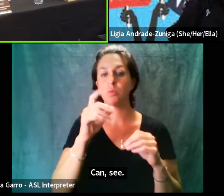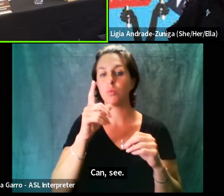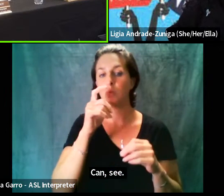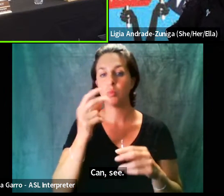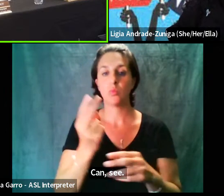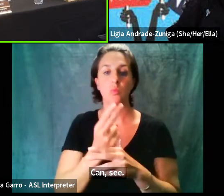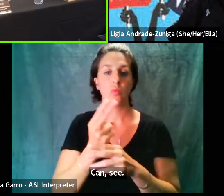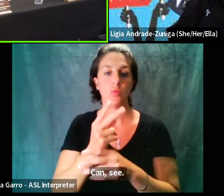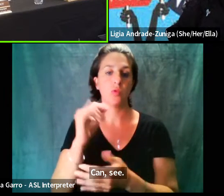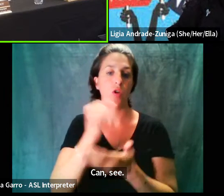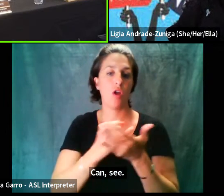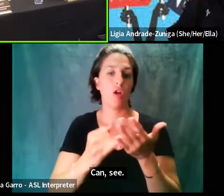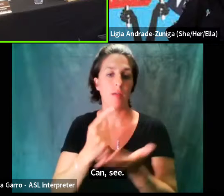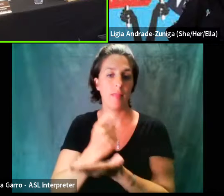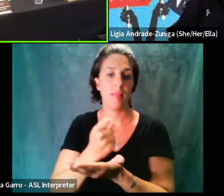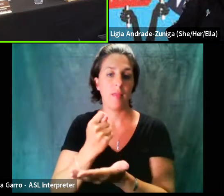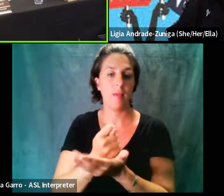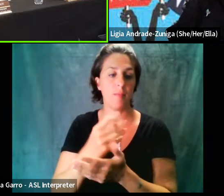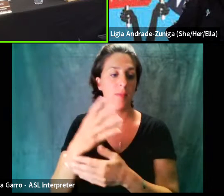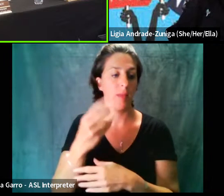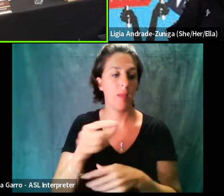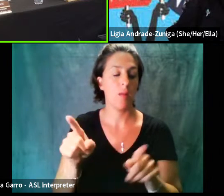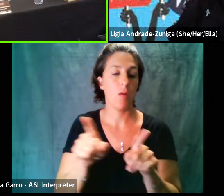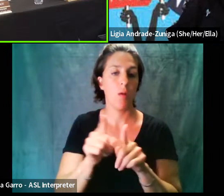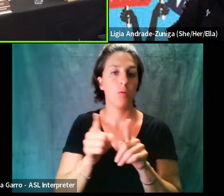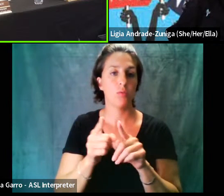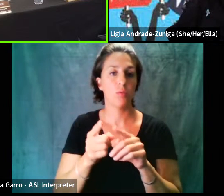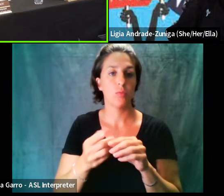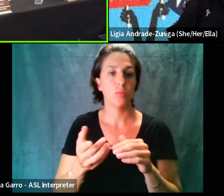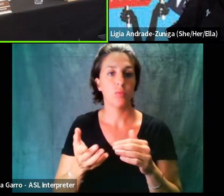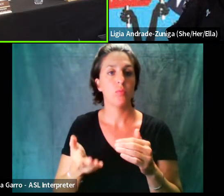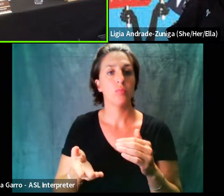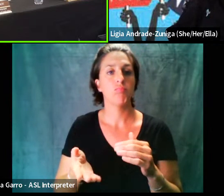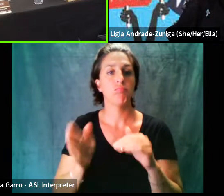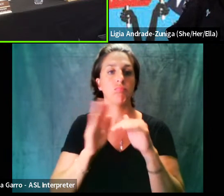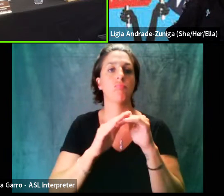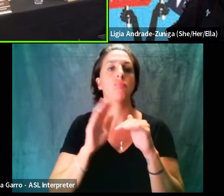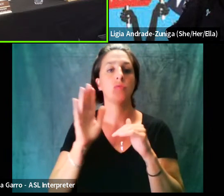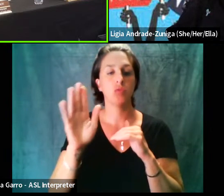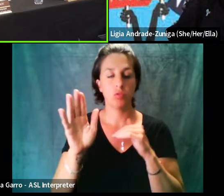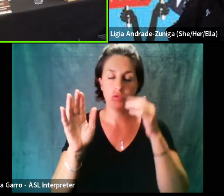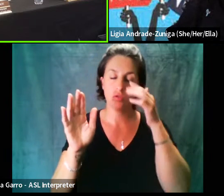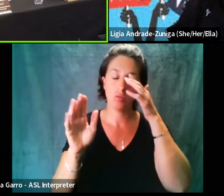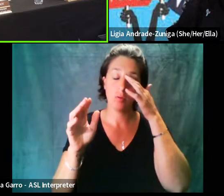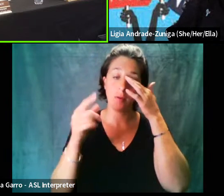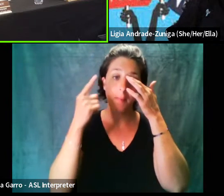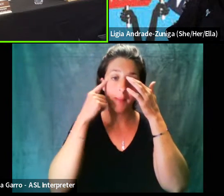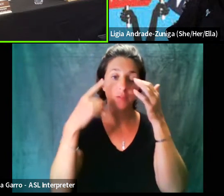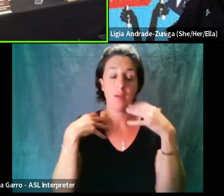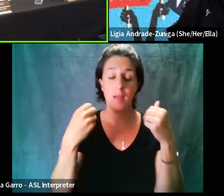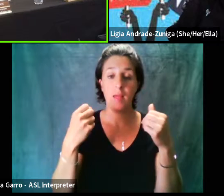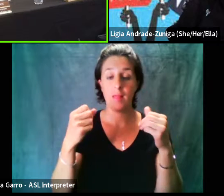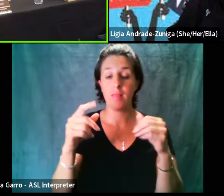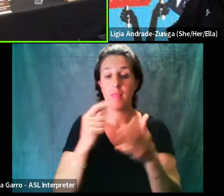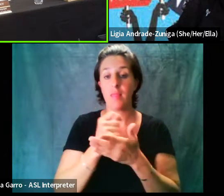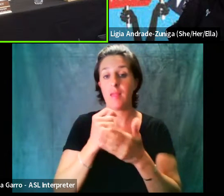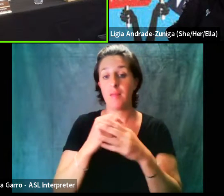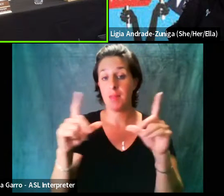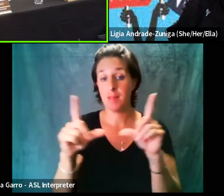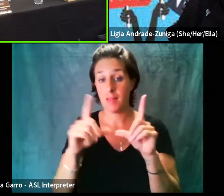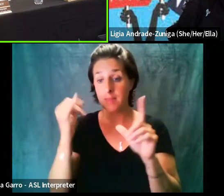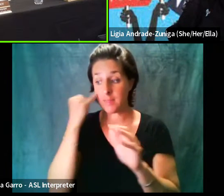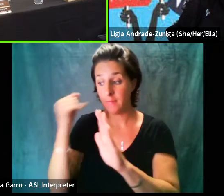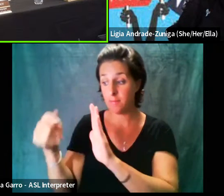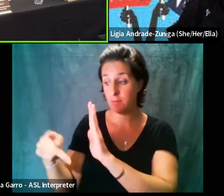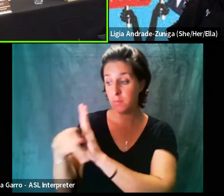art therapy and is also gaining her mental health therapy license. If this is approved and she succeeds